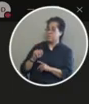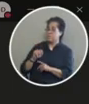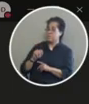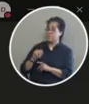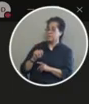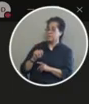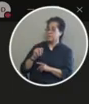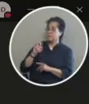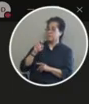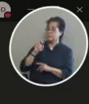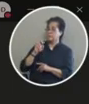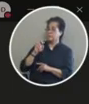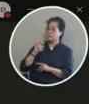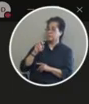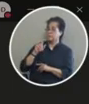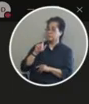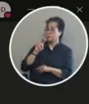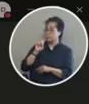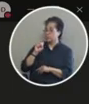Mr. Luis Ruiz, are you on the line?